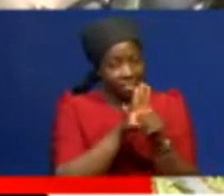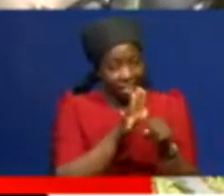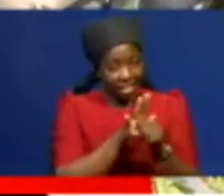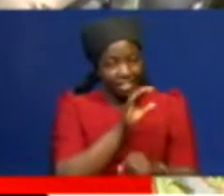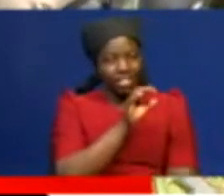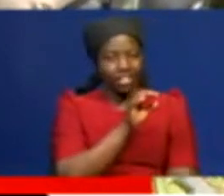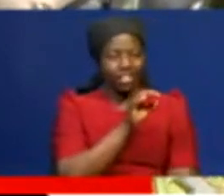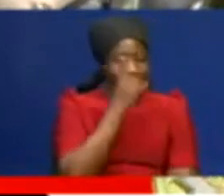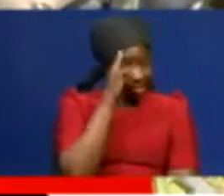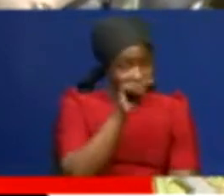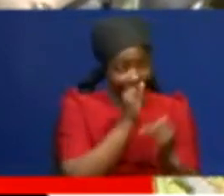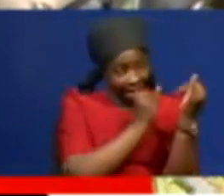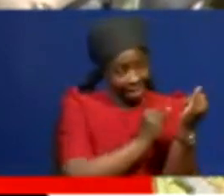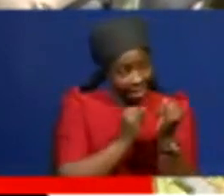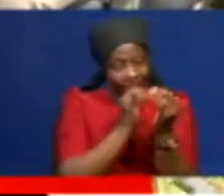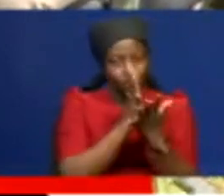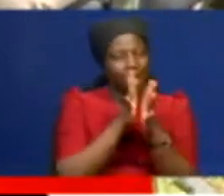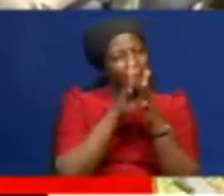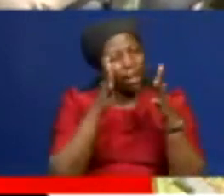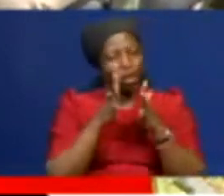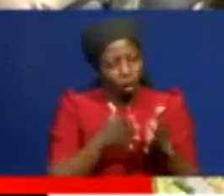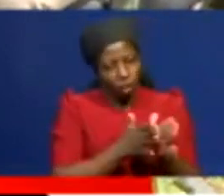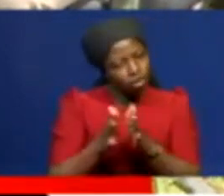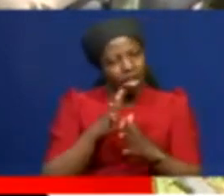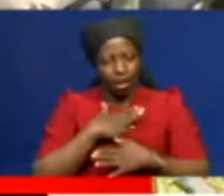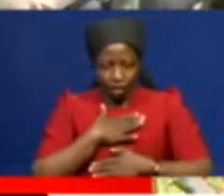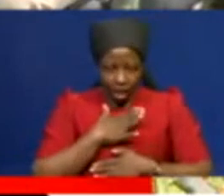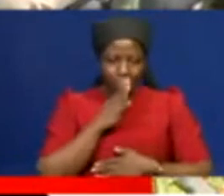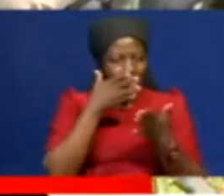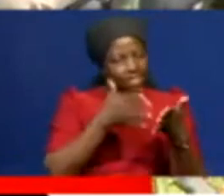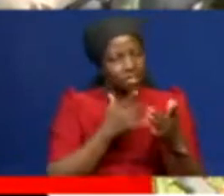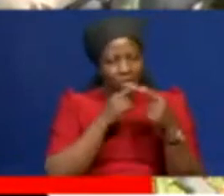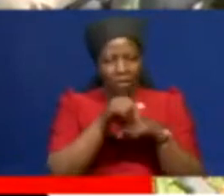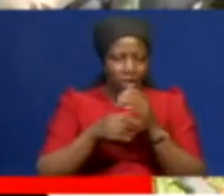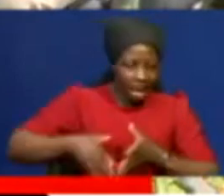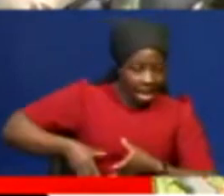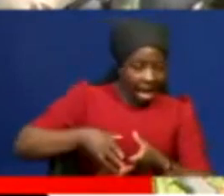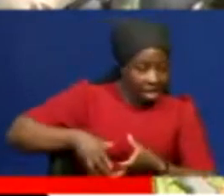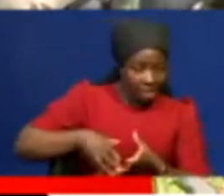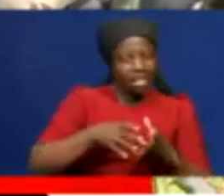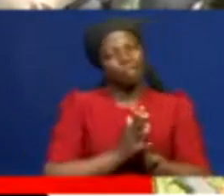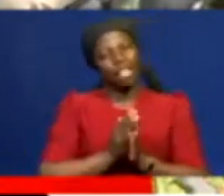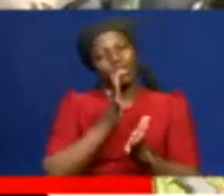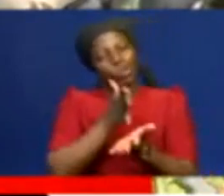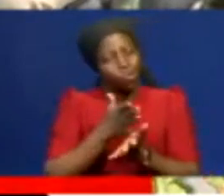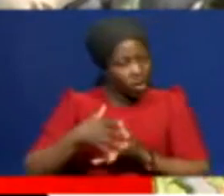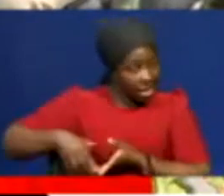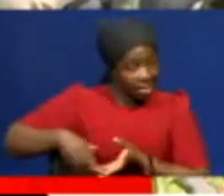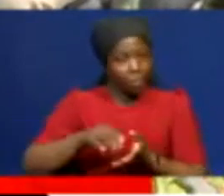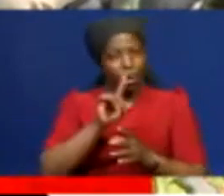invite. It's a great opportunity and honor to be on this deck today to talk about rugby. Mm-hmm. Actually, rugby is one famous